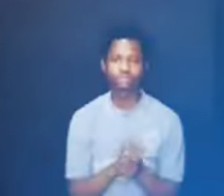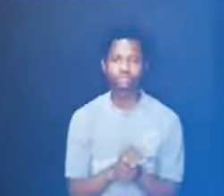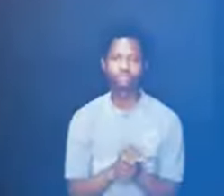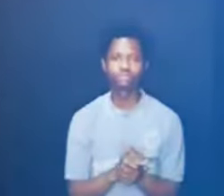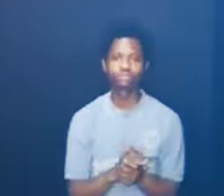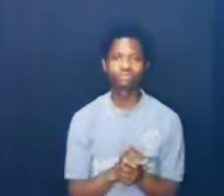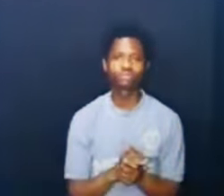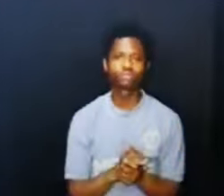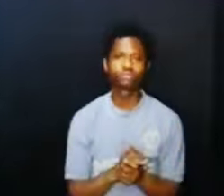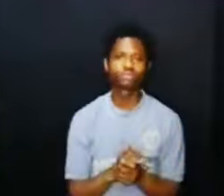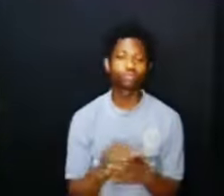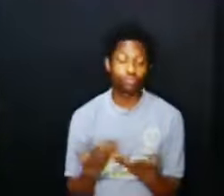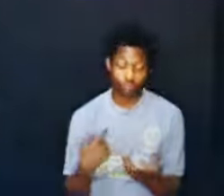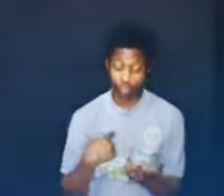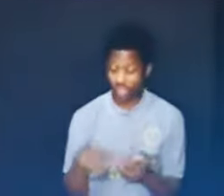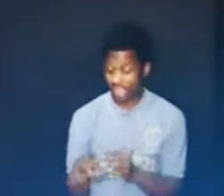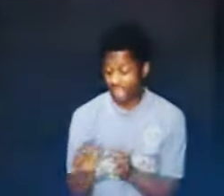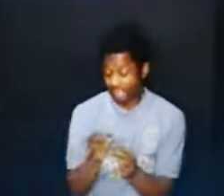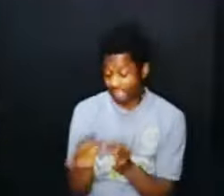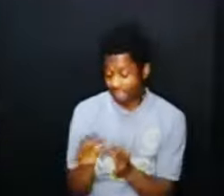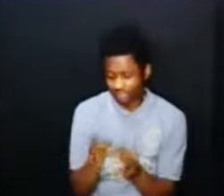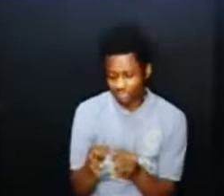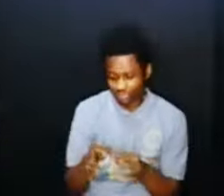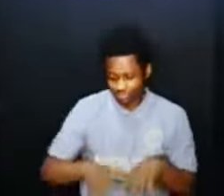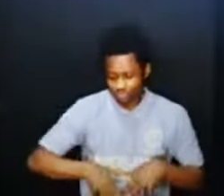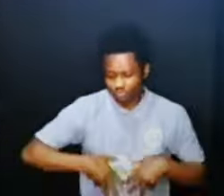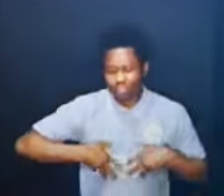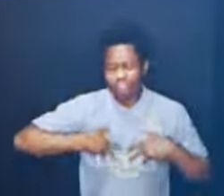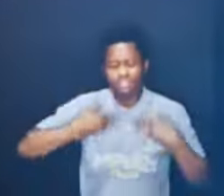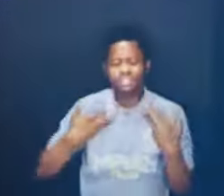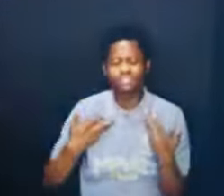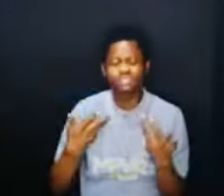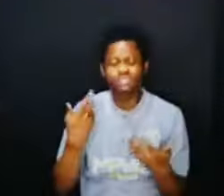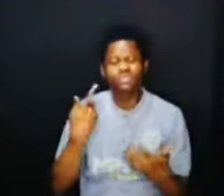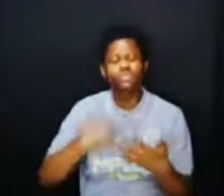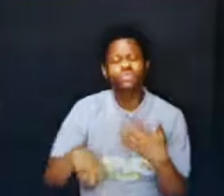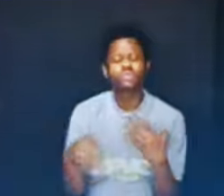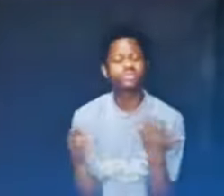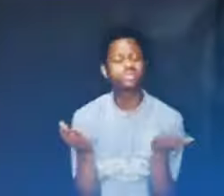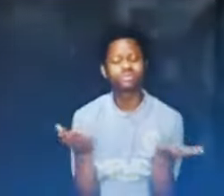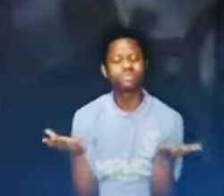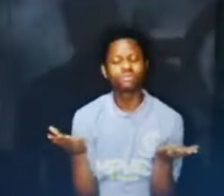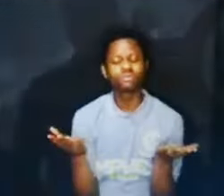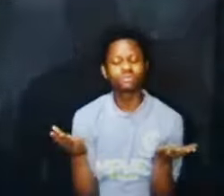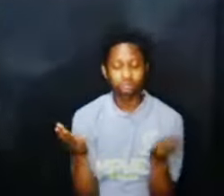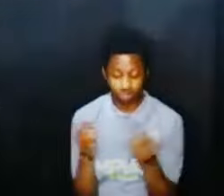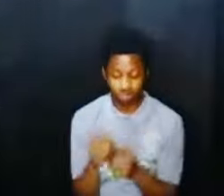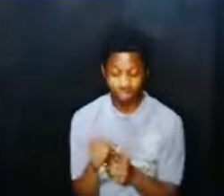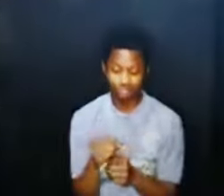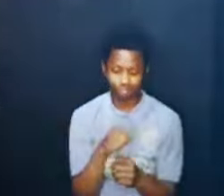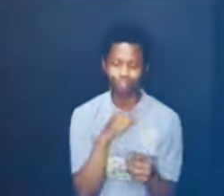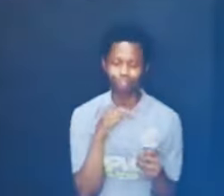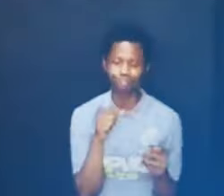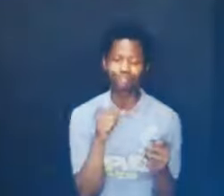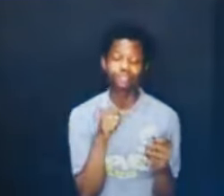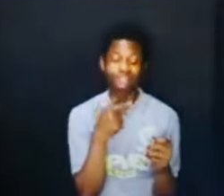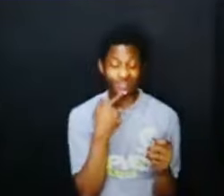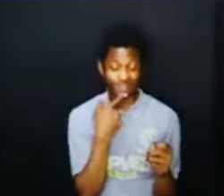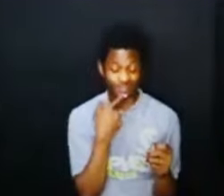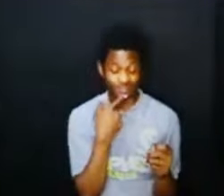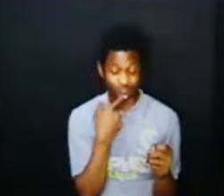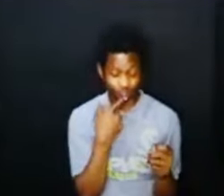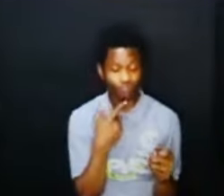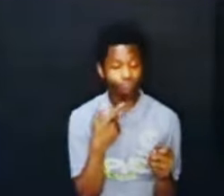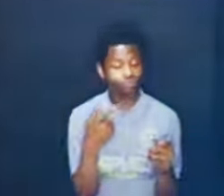we define confession the context of this teaching as this. Se ye pa mu aka no ye kire mu e wo san che kire